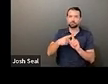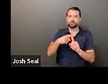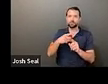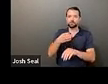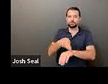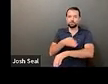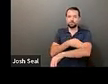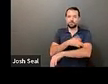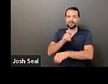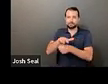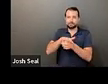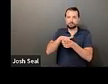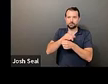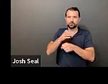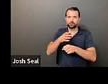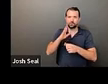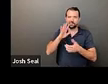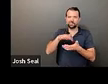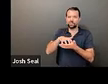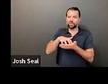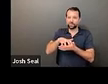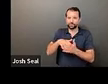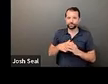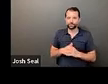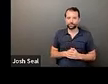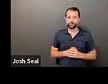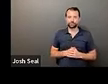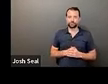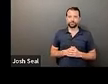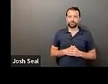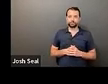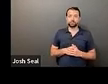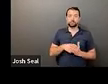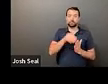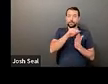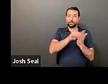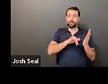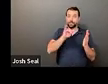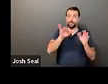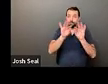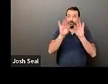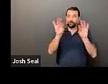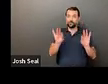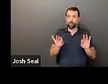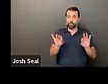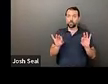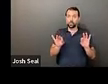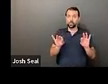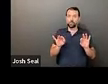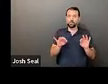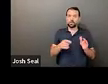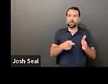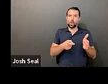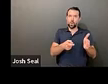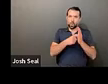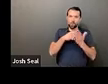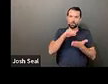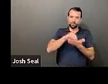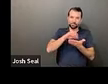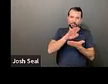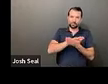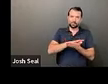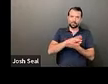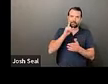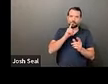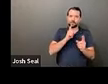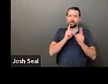that. And then when you fill out that form, you need to document the conversation in that written notice.